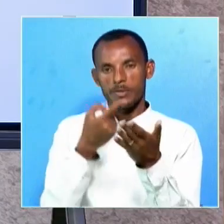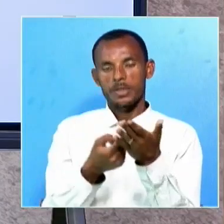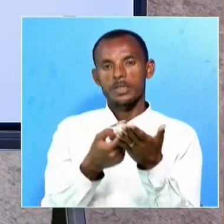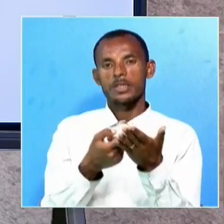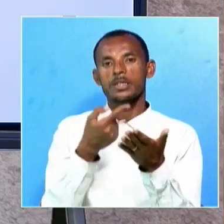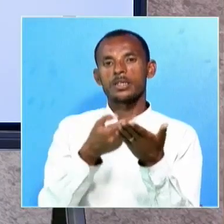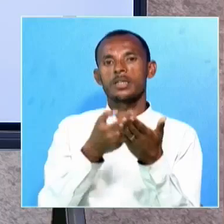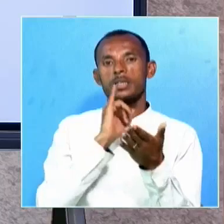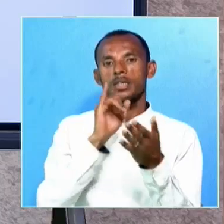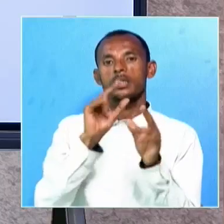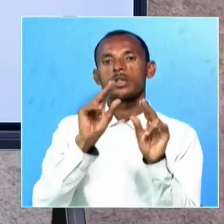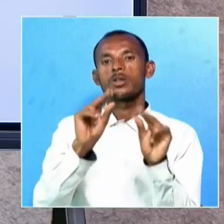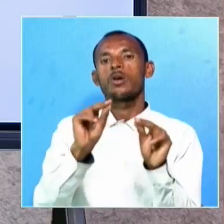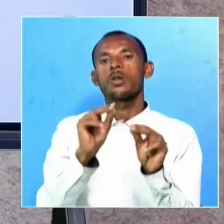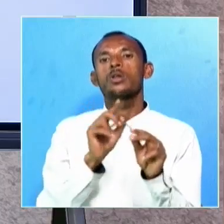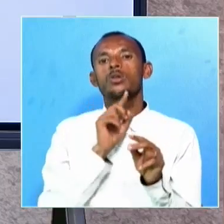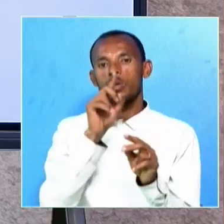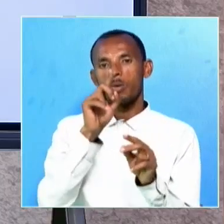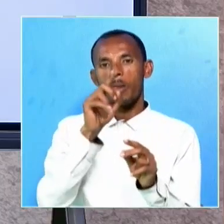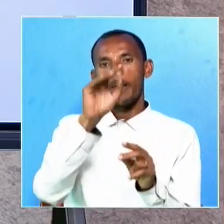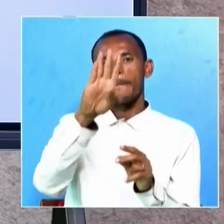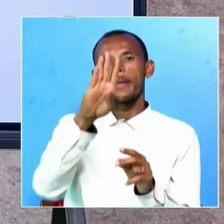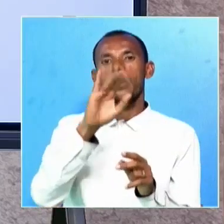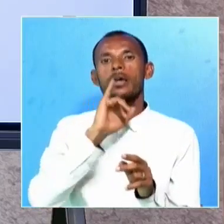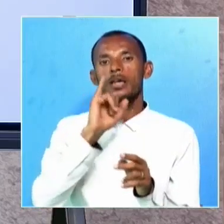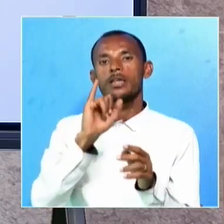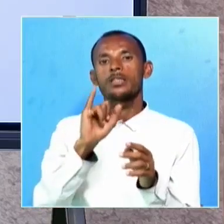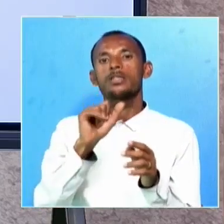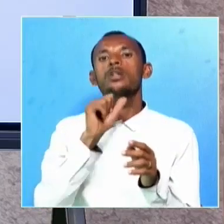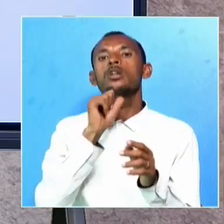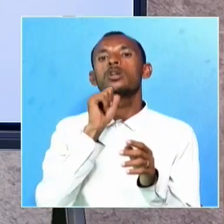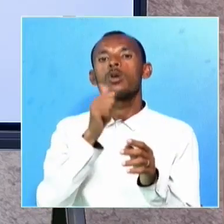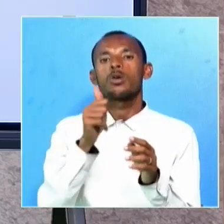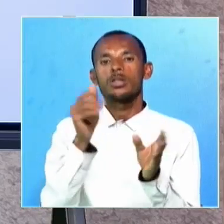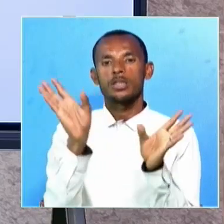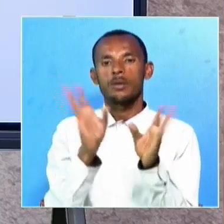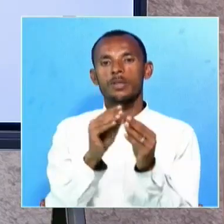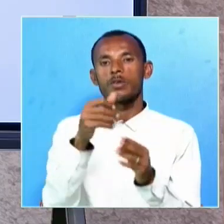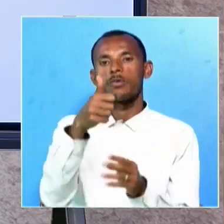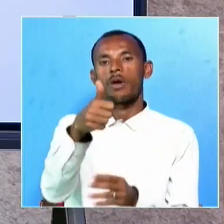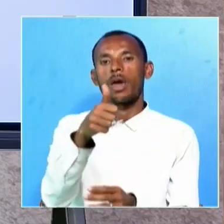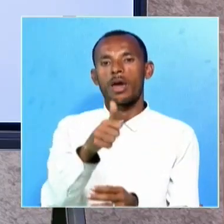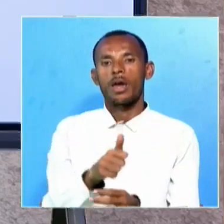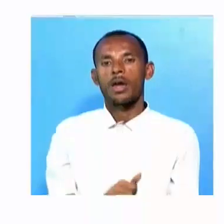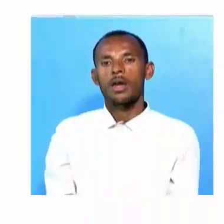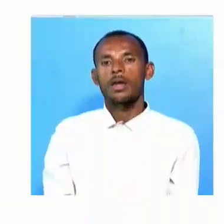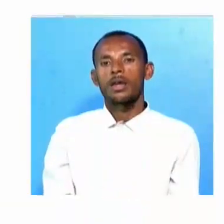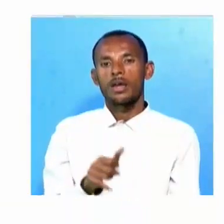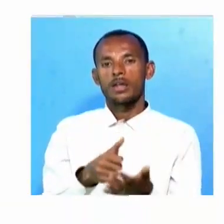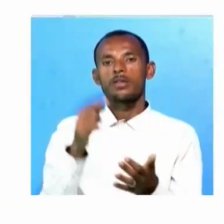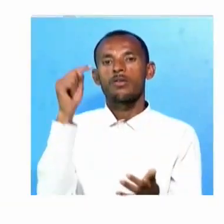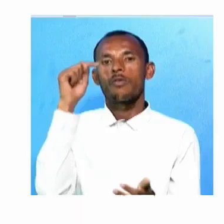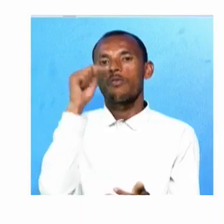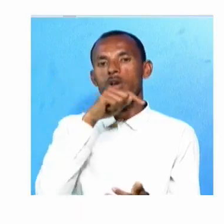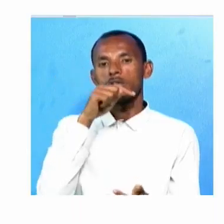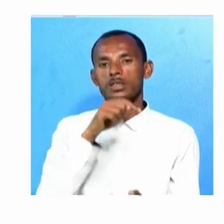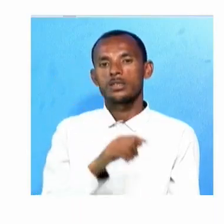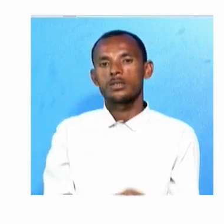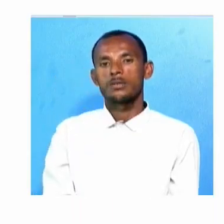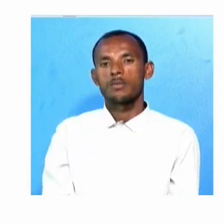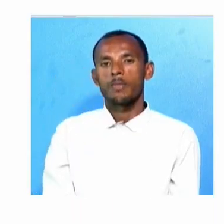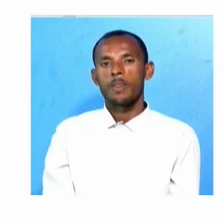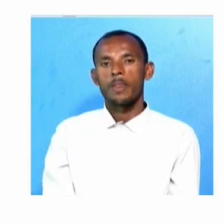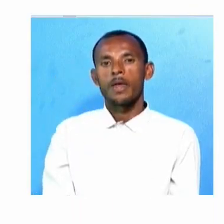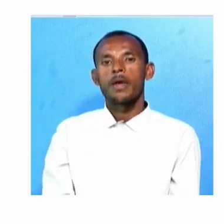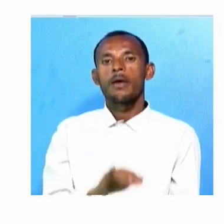is not true statement. B is not a subset of A. So this statement it is false.